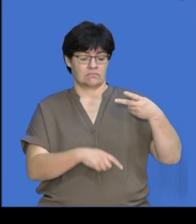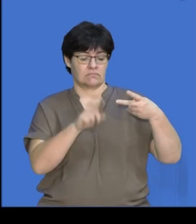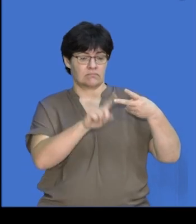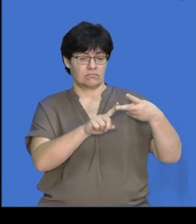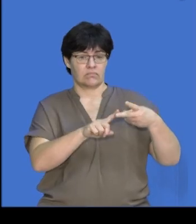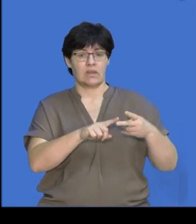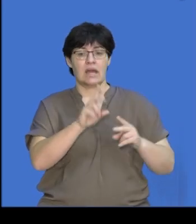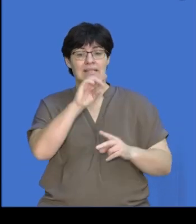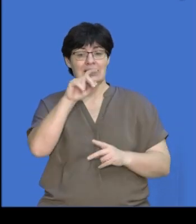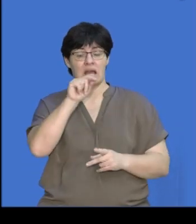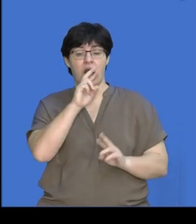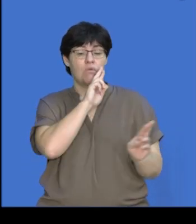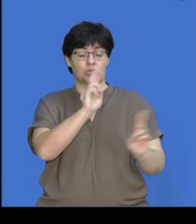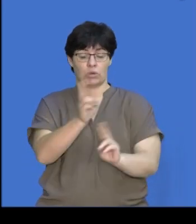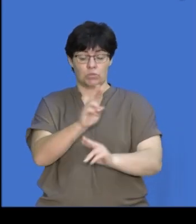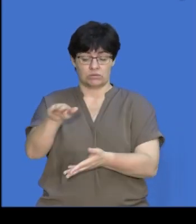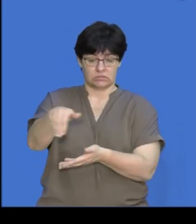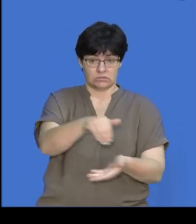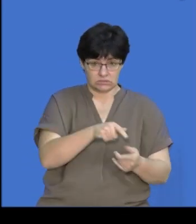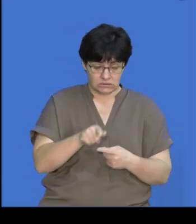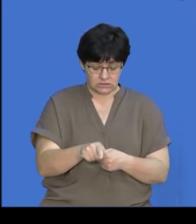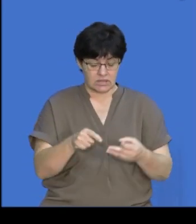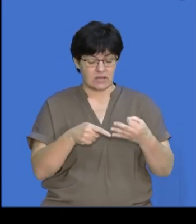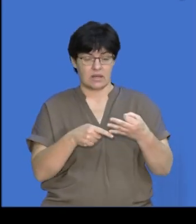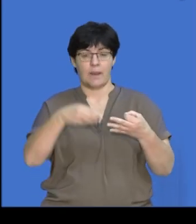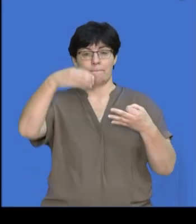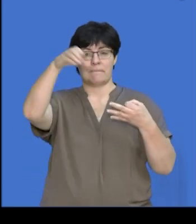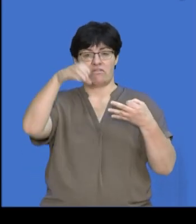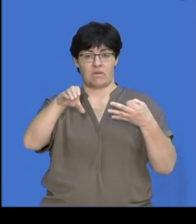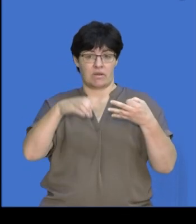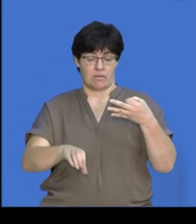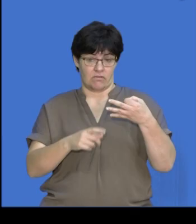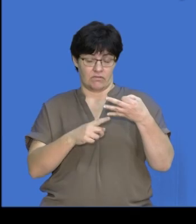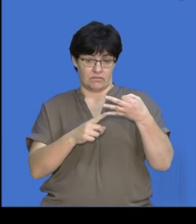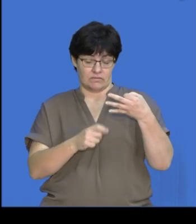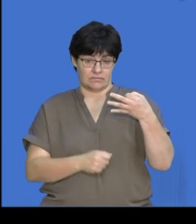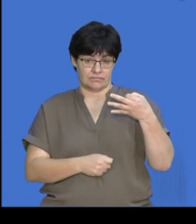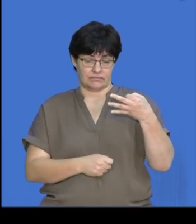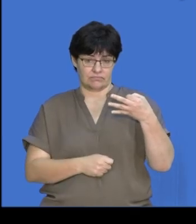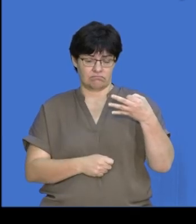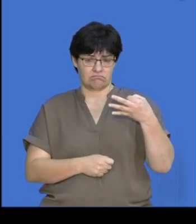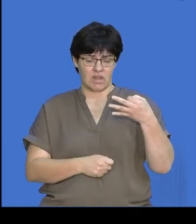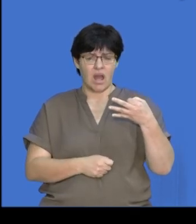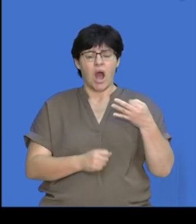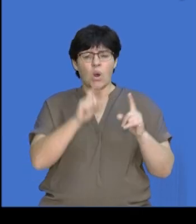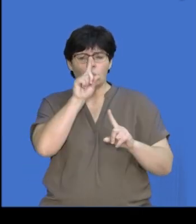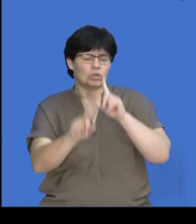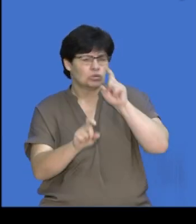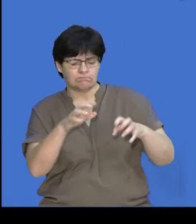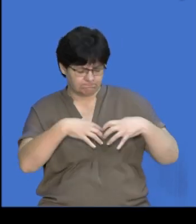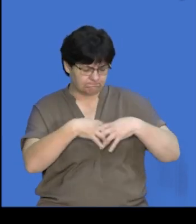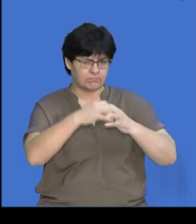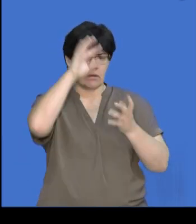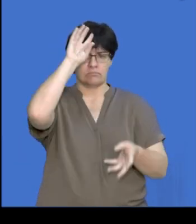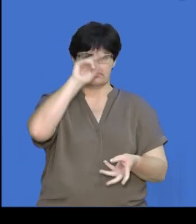data response questions, as well as paragraph questions. These questions are formulated to give you a total